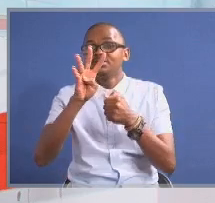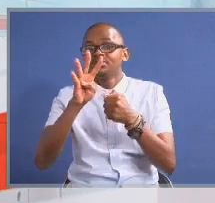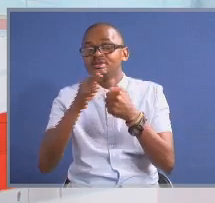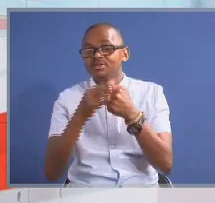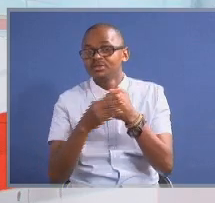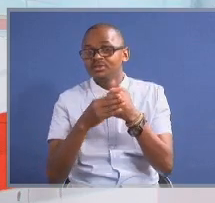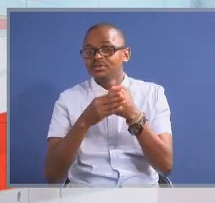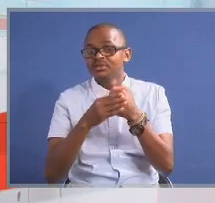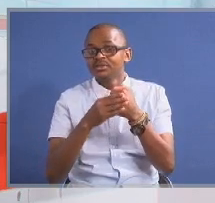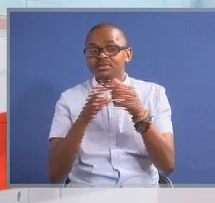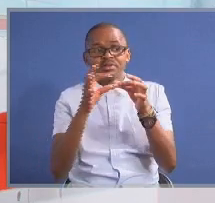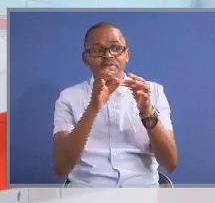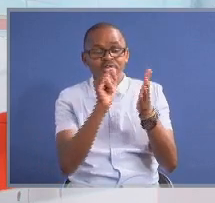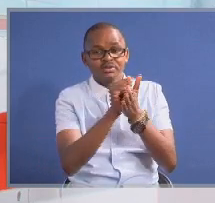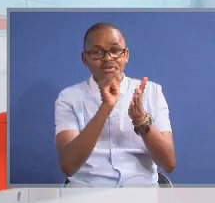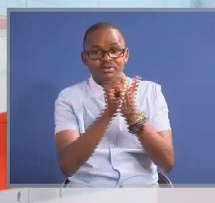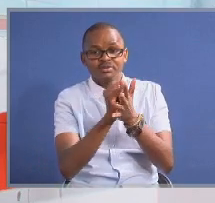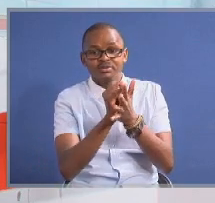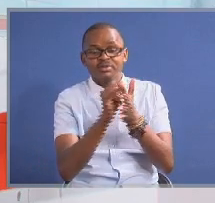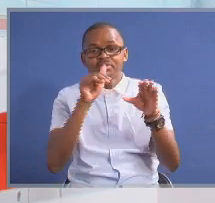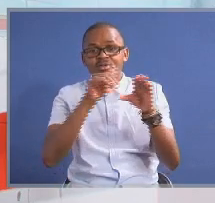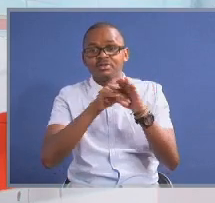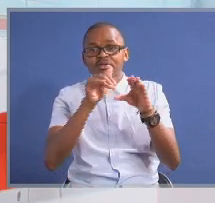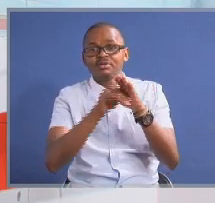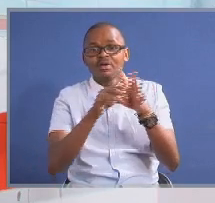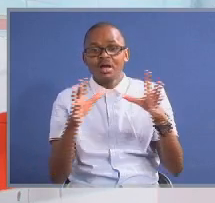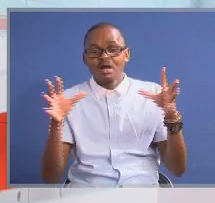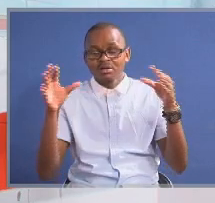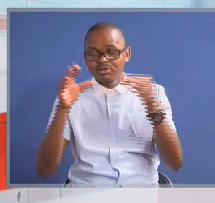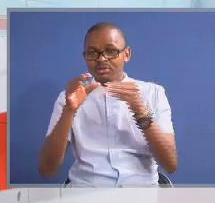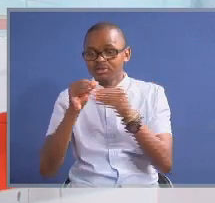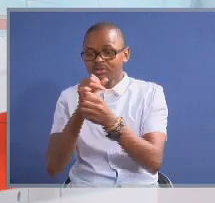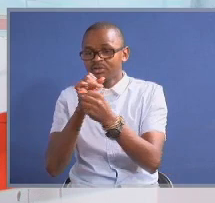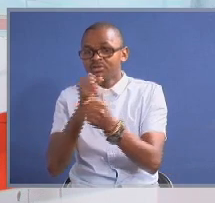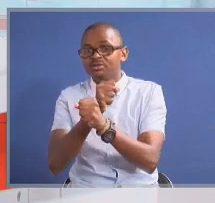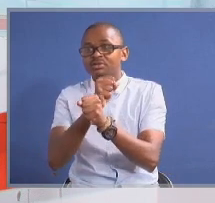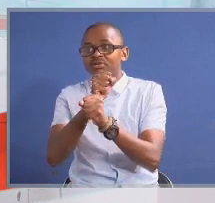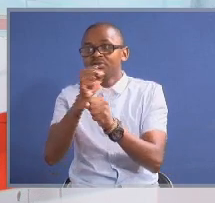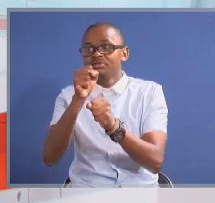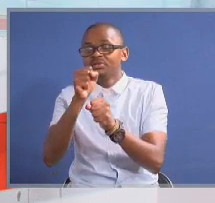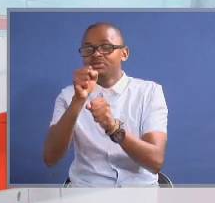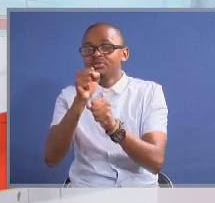1999, the United Nations actually stepped in and held a referendum, and